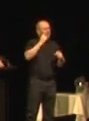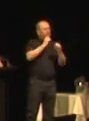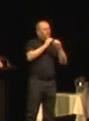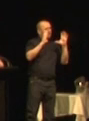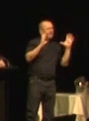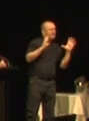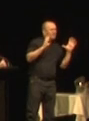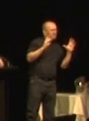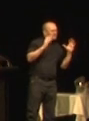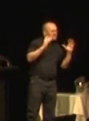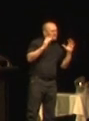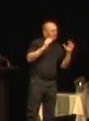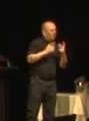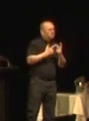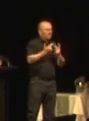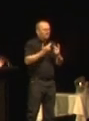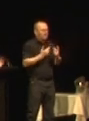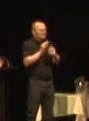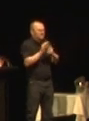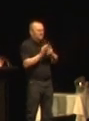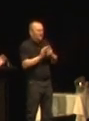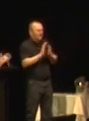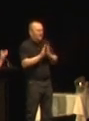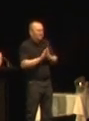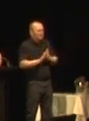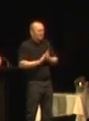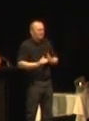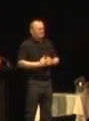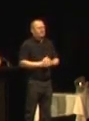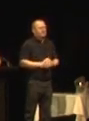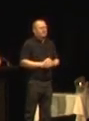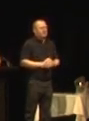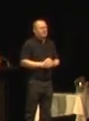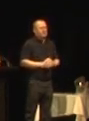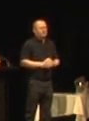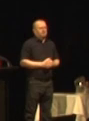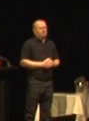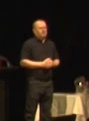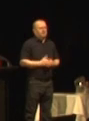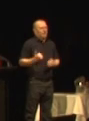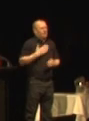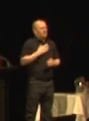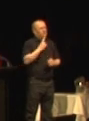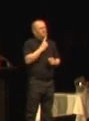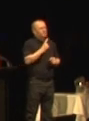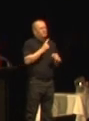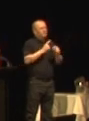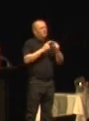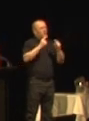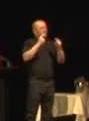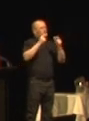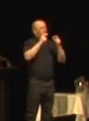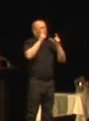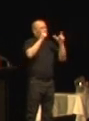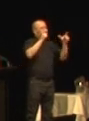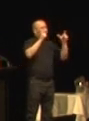beautiful clarity to take away. I especially liked your line, bringing them down into the grammar of your daily life. It was a nice